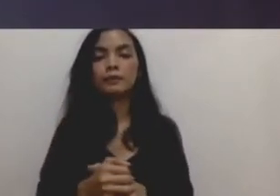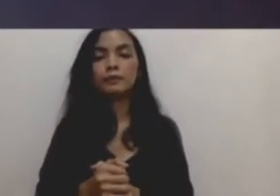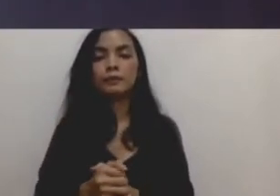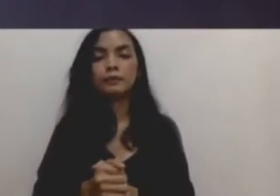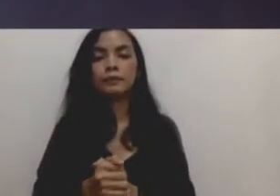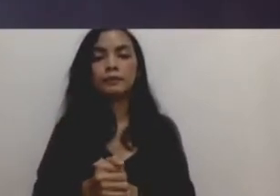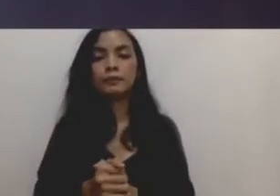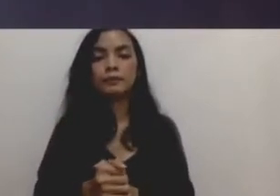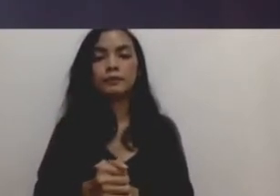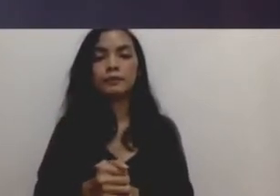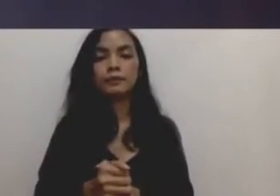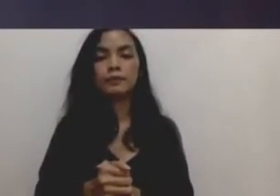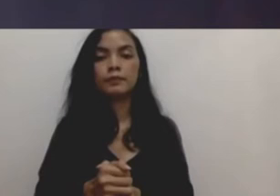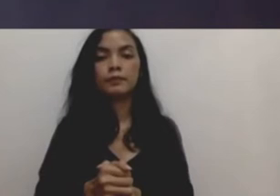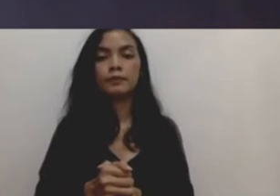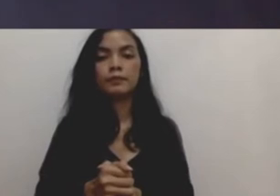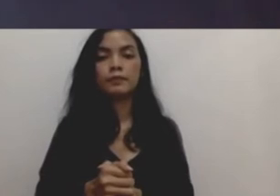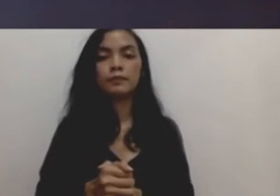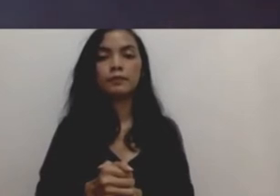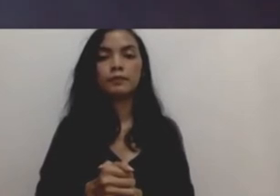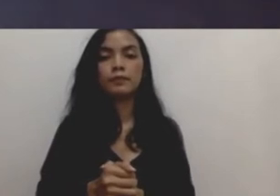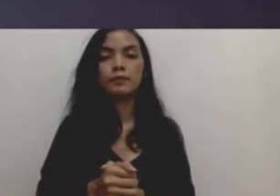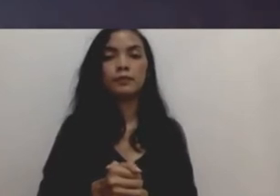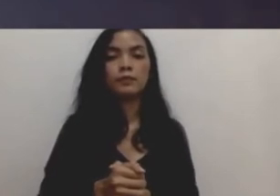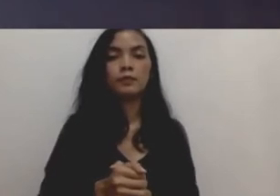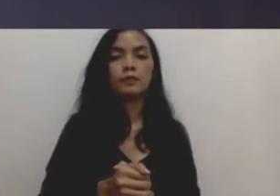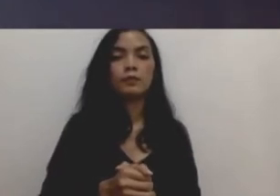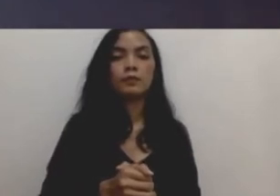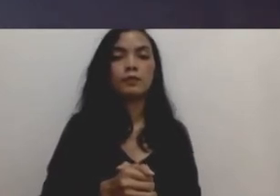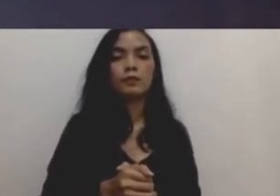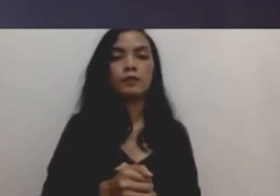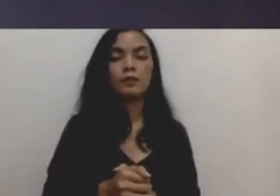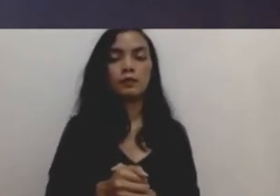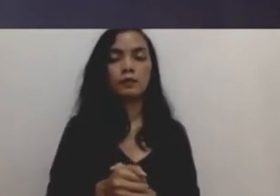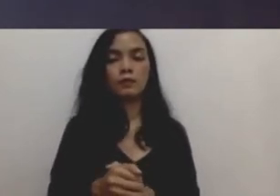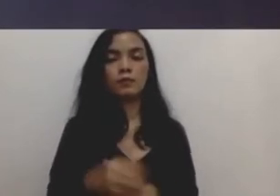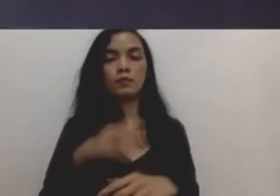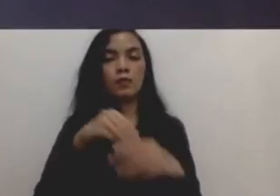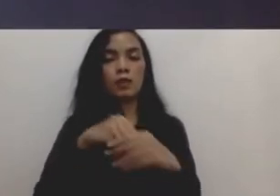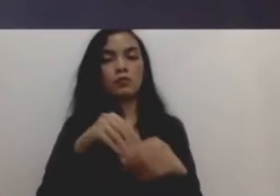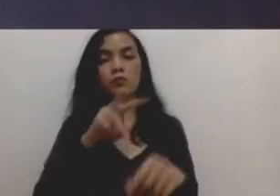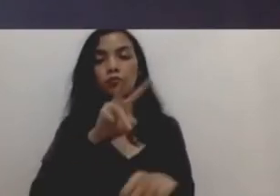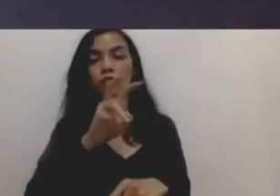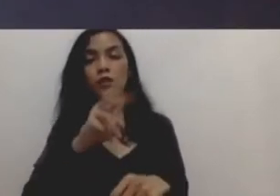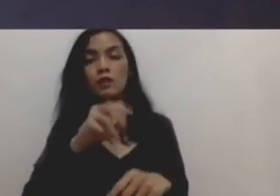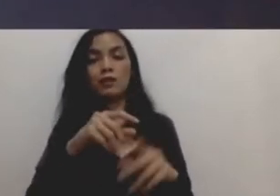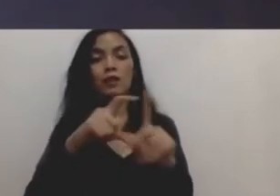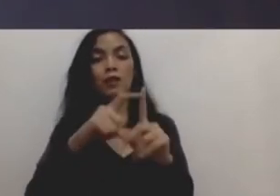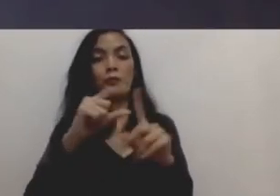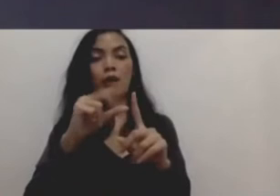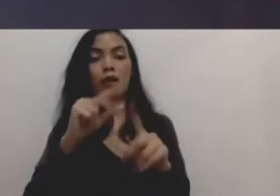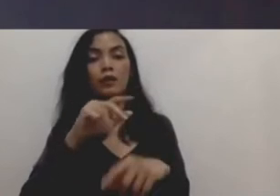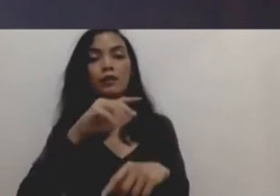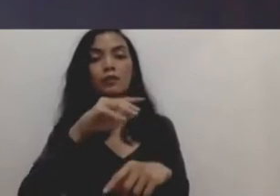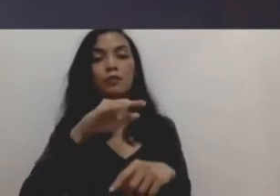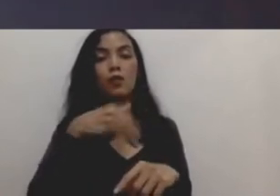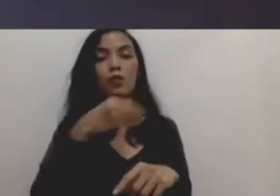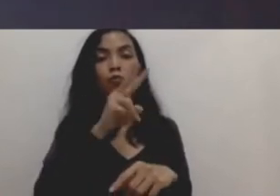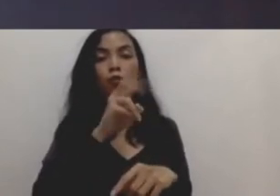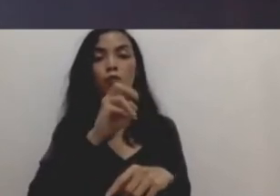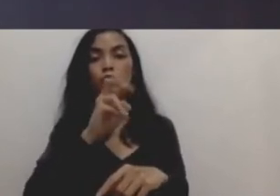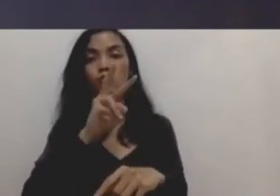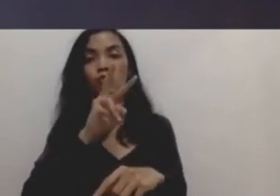of 2020 and 2024. And last but not least, we have Chaitra Senoy,